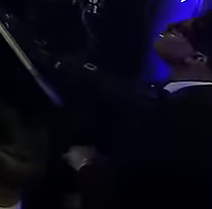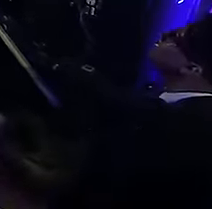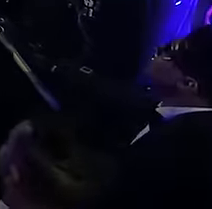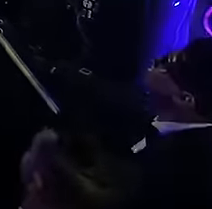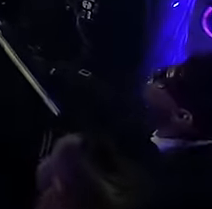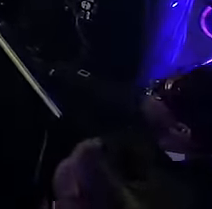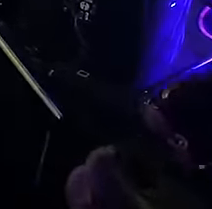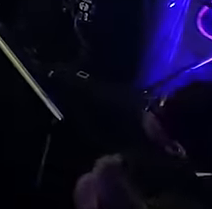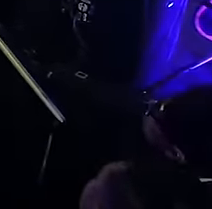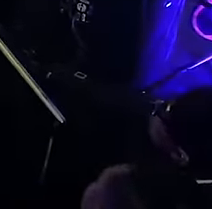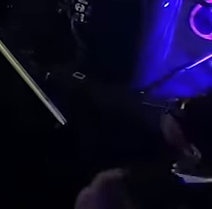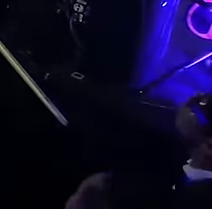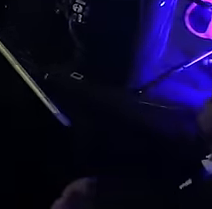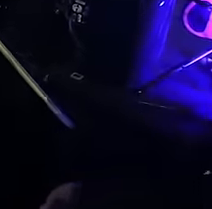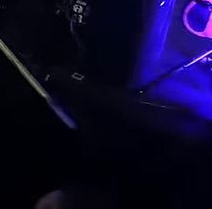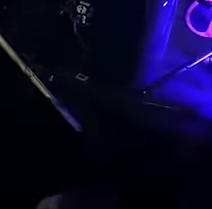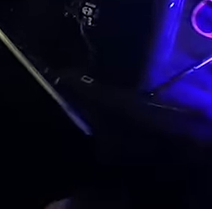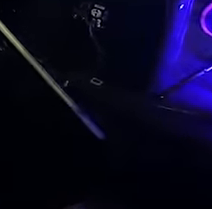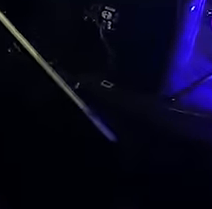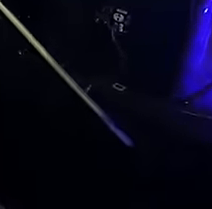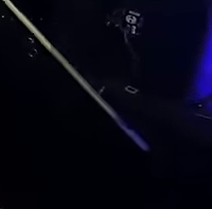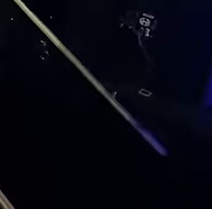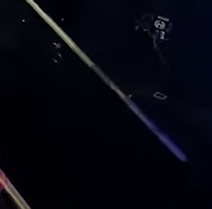There's a freedom in this place.